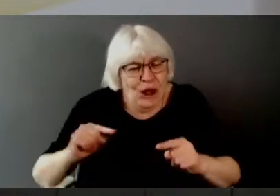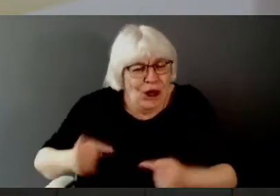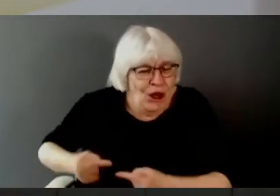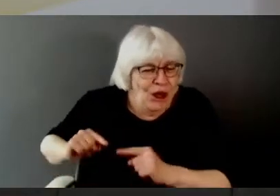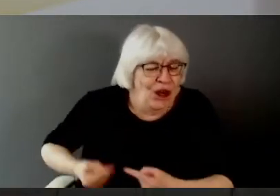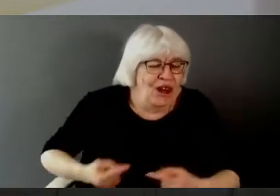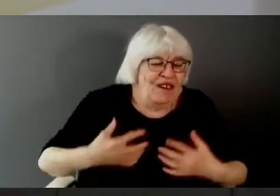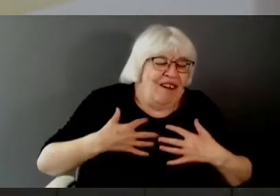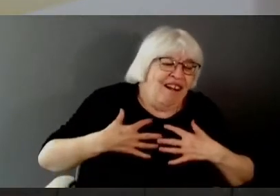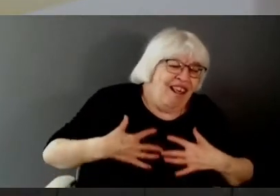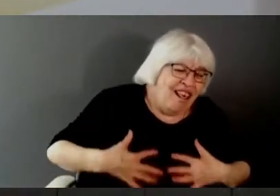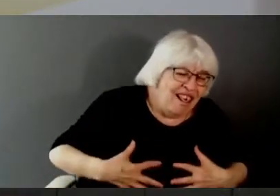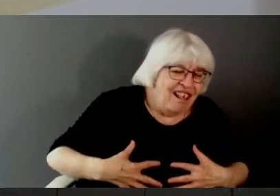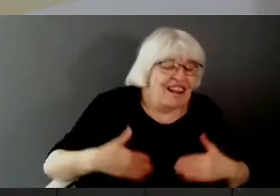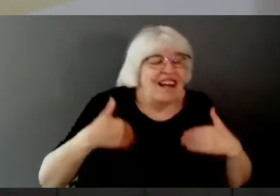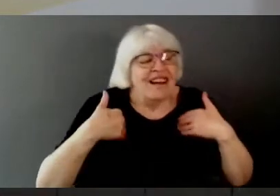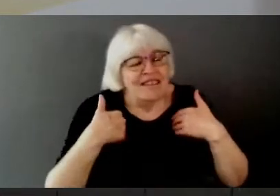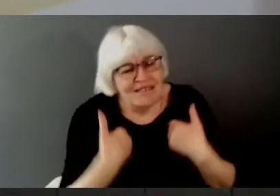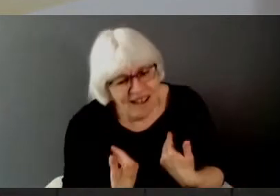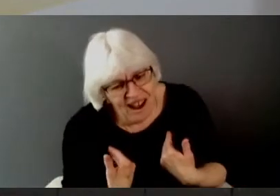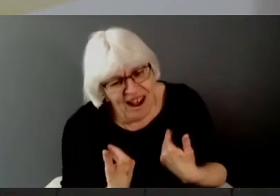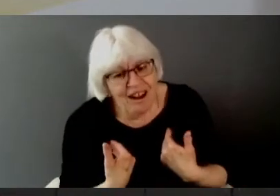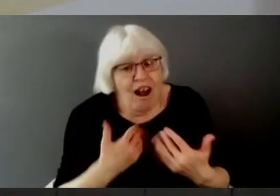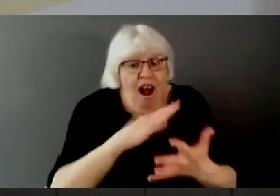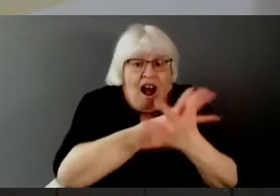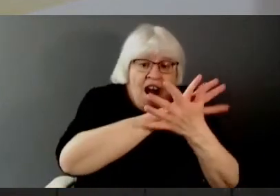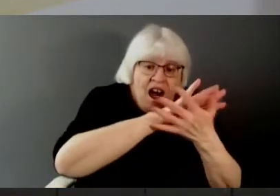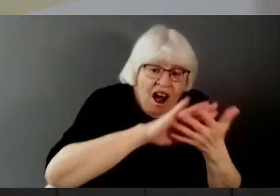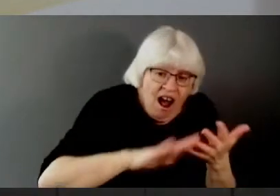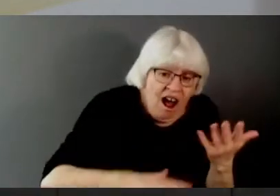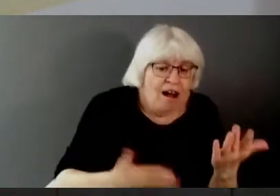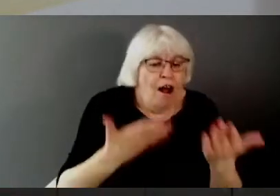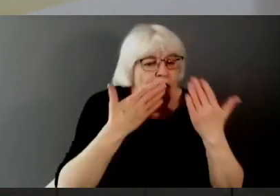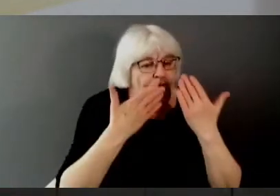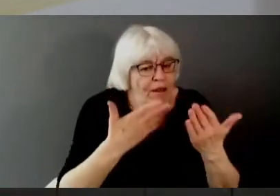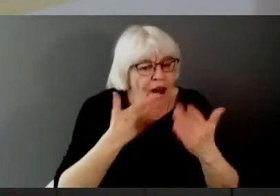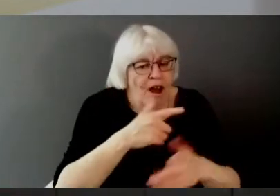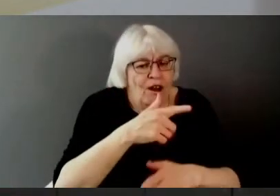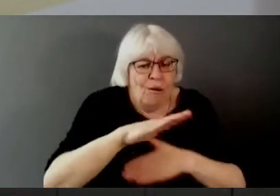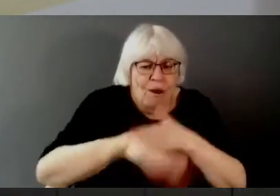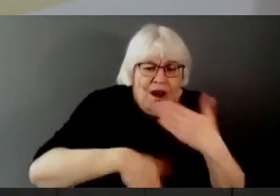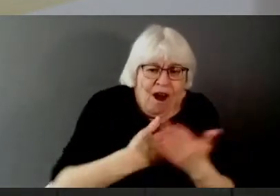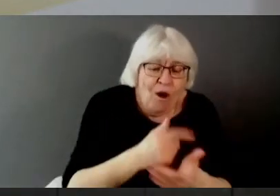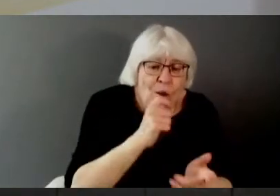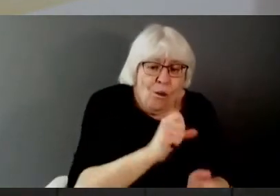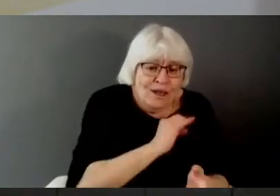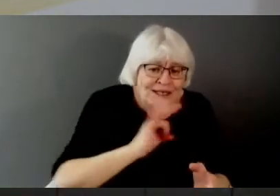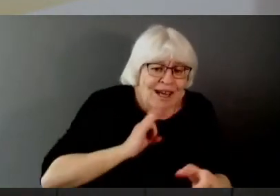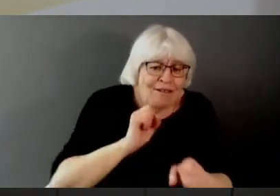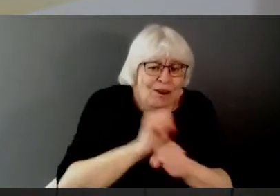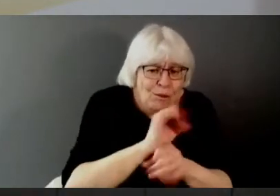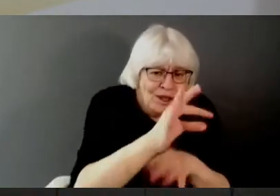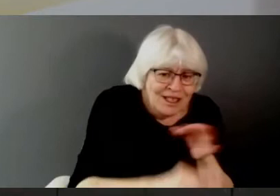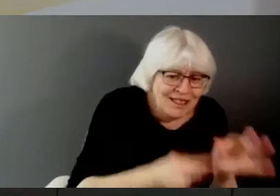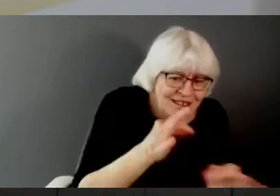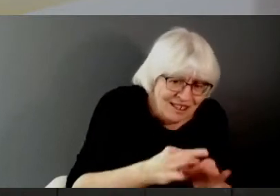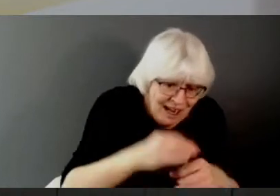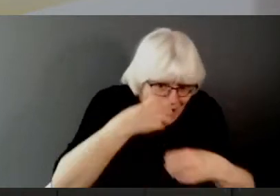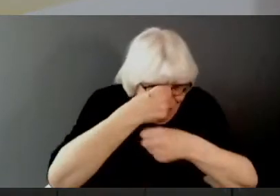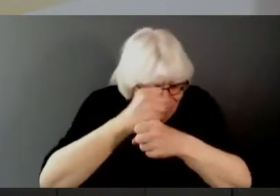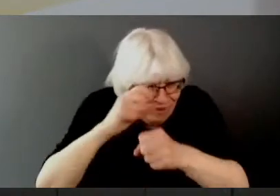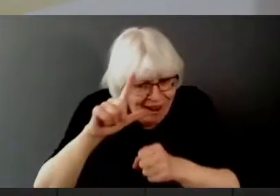testing clinics across the province and to the provincial lab staff who have processed 82,000 COVID-19 tests since the pandemic